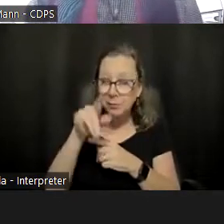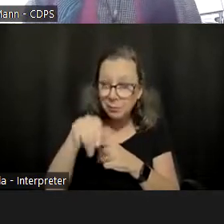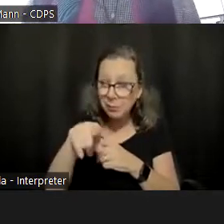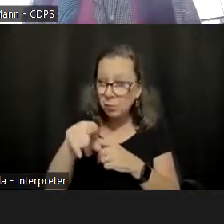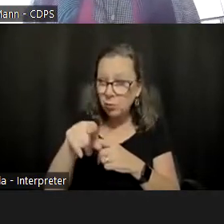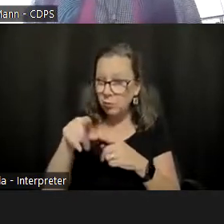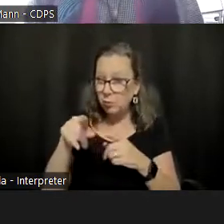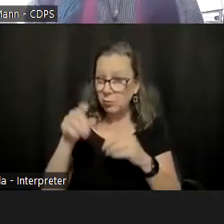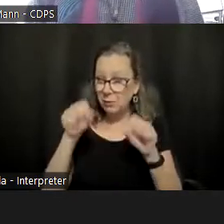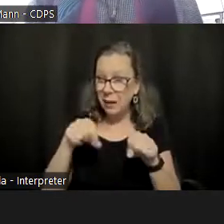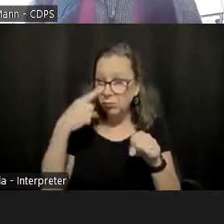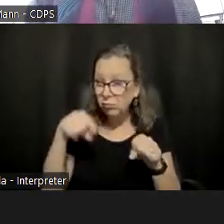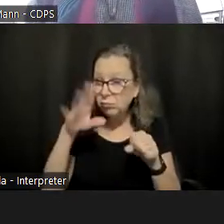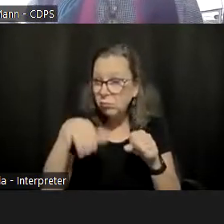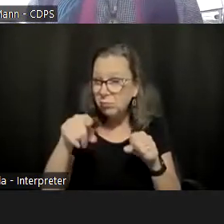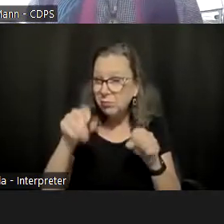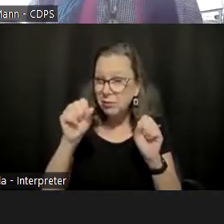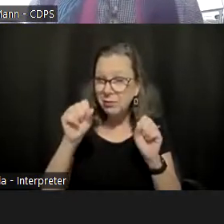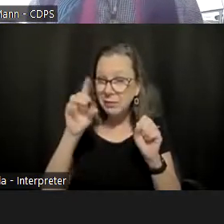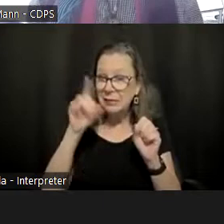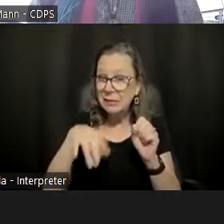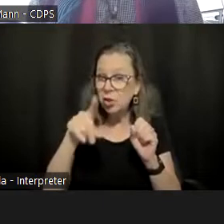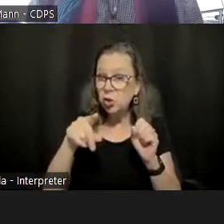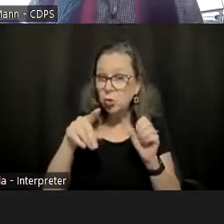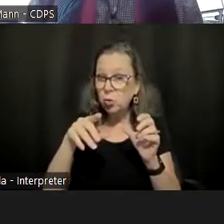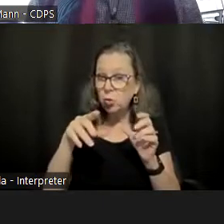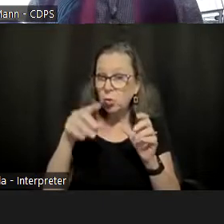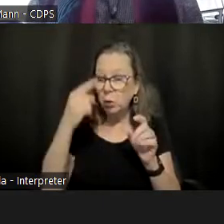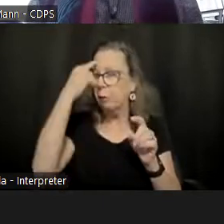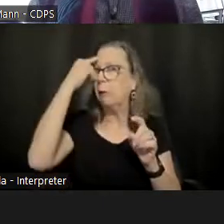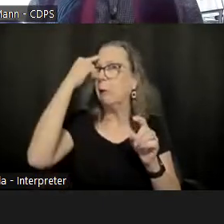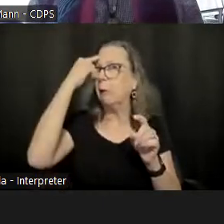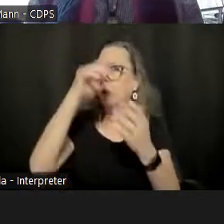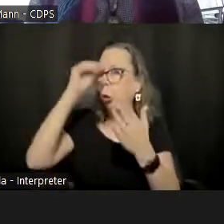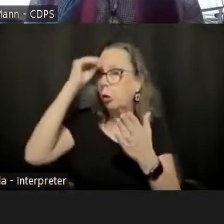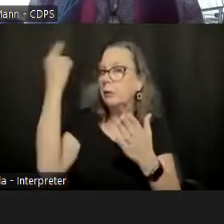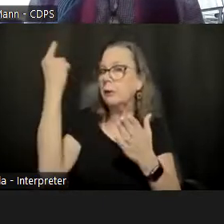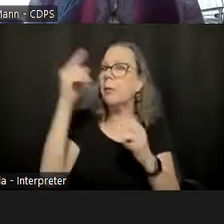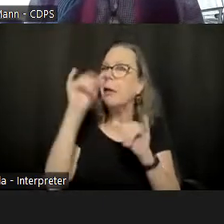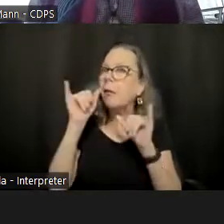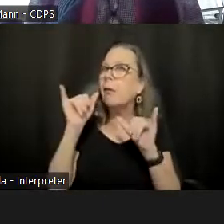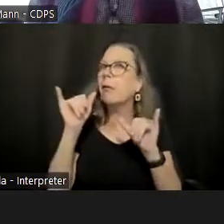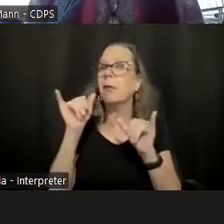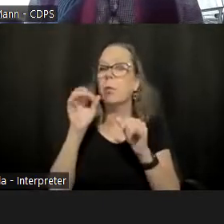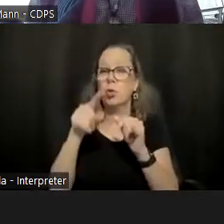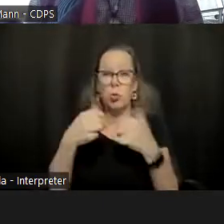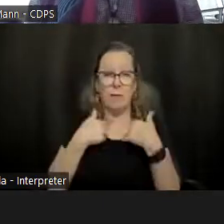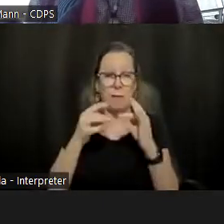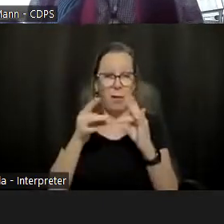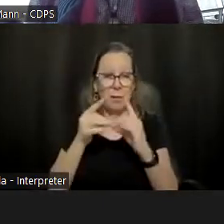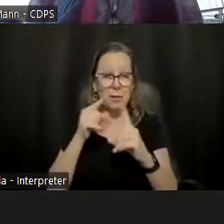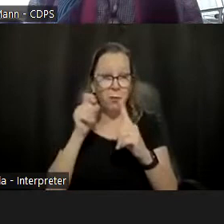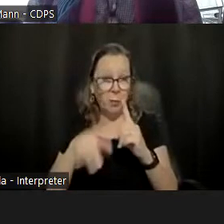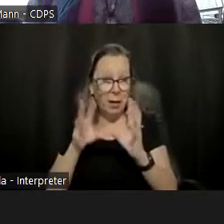chance able to, did you walk away with any aha moments, or do you have any comments from that conference that you may want to